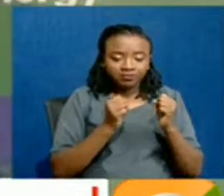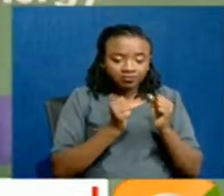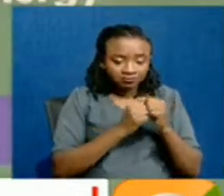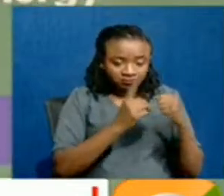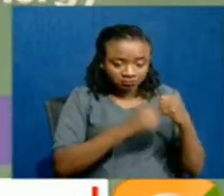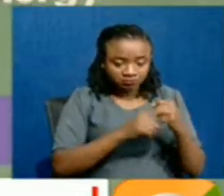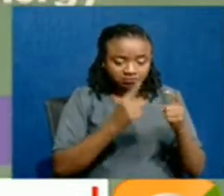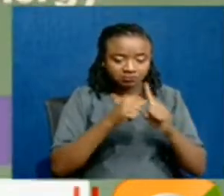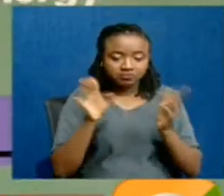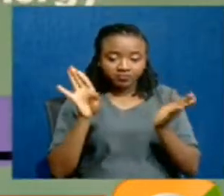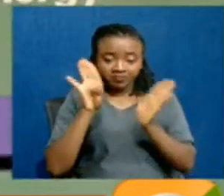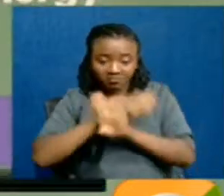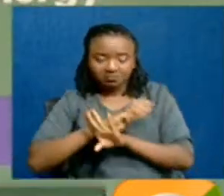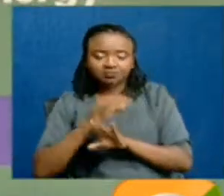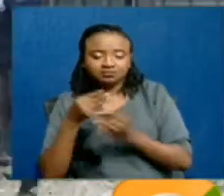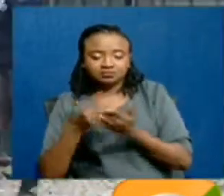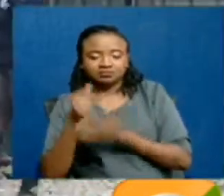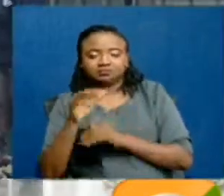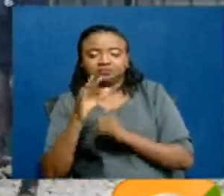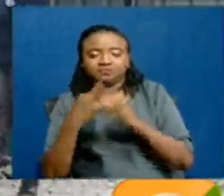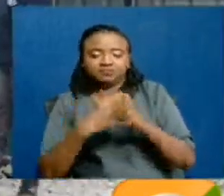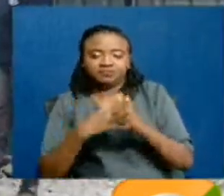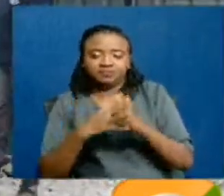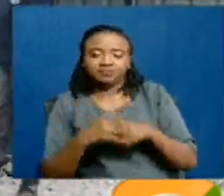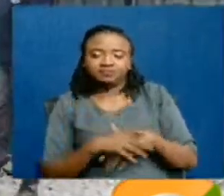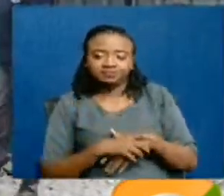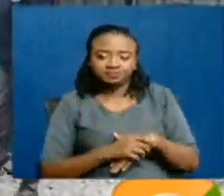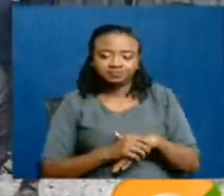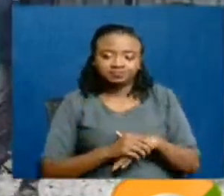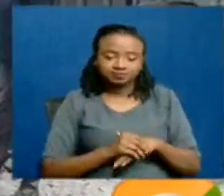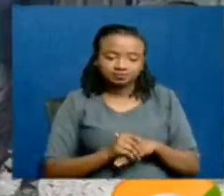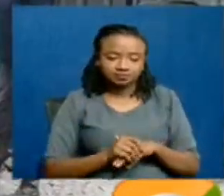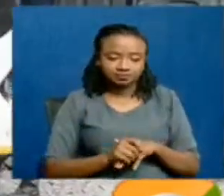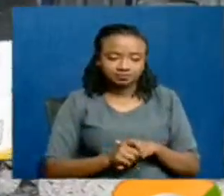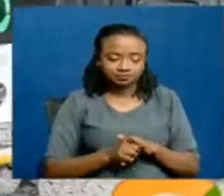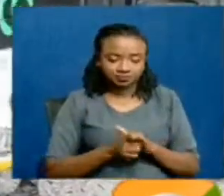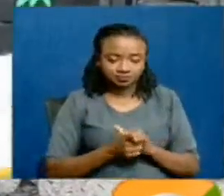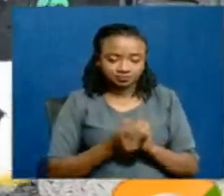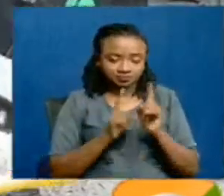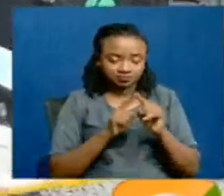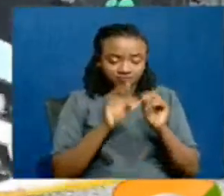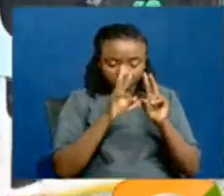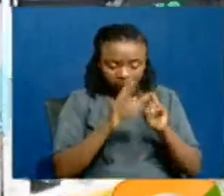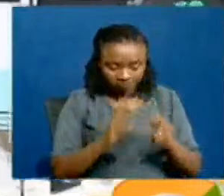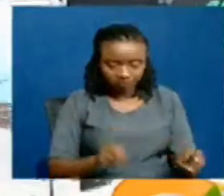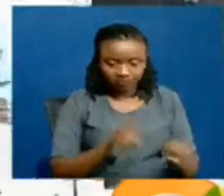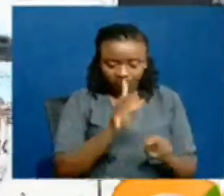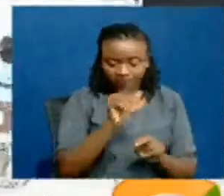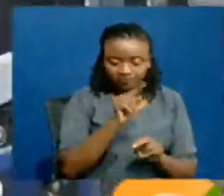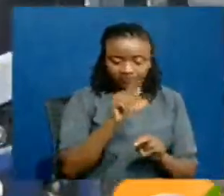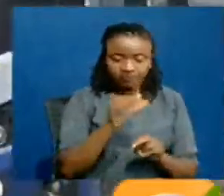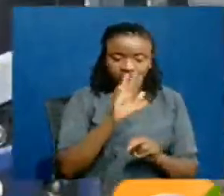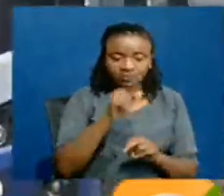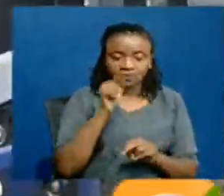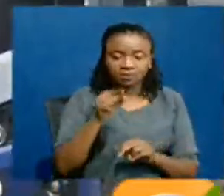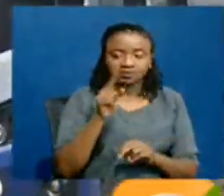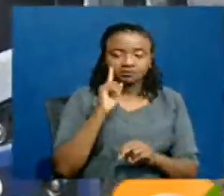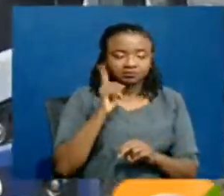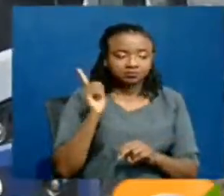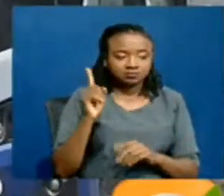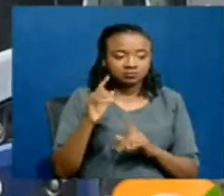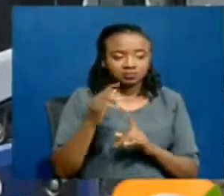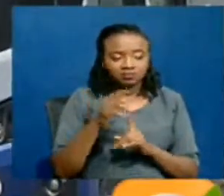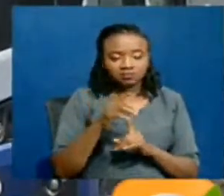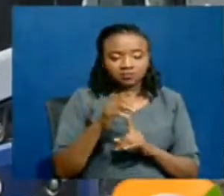It has a 50% discount. Data from the Ministry of Energy and Petroleum shows that the uptake of electric mobility